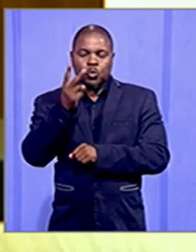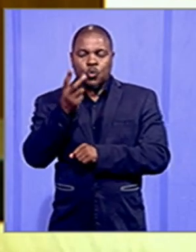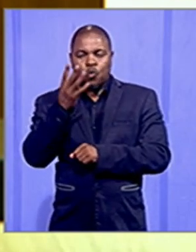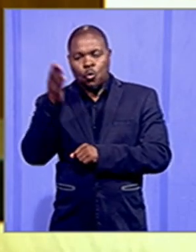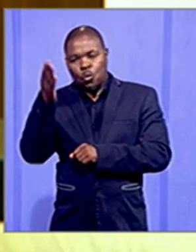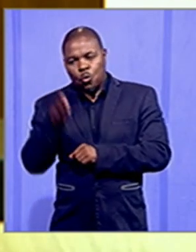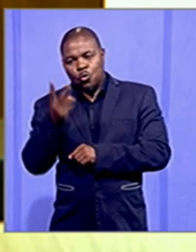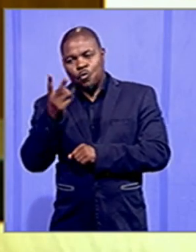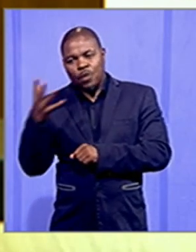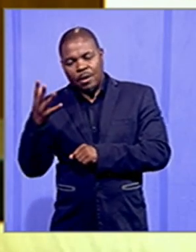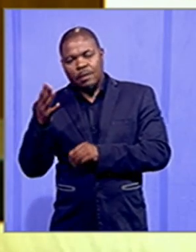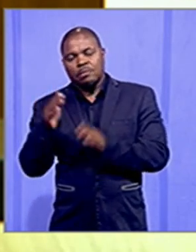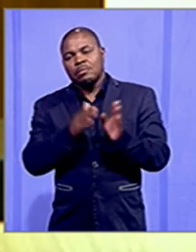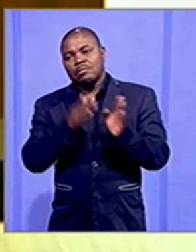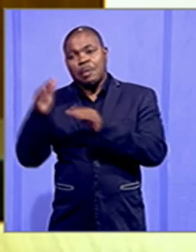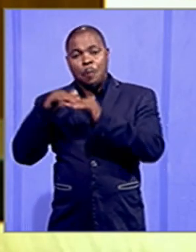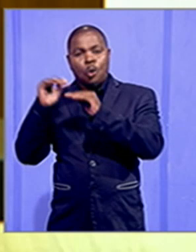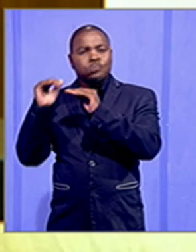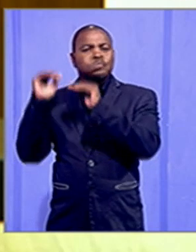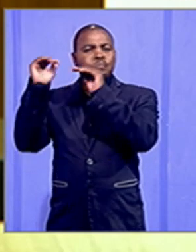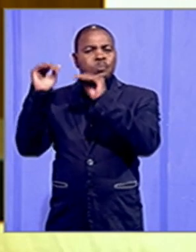24-25, and further increases to